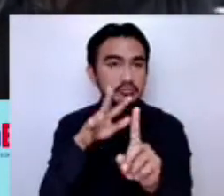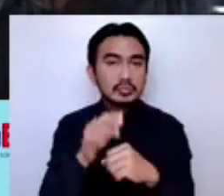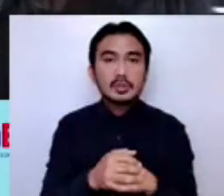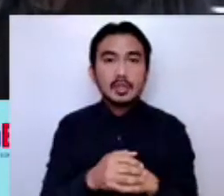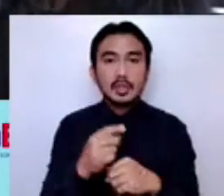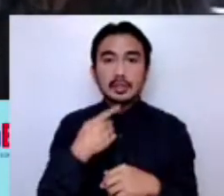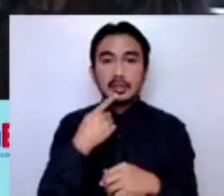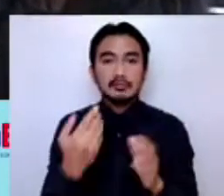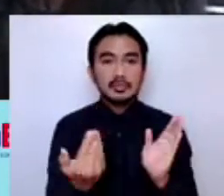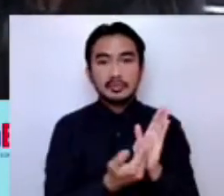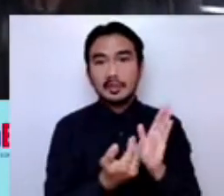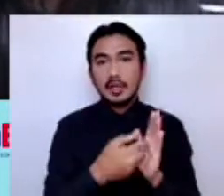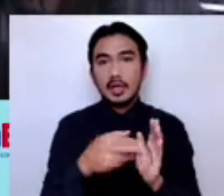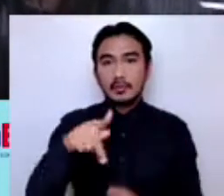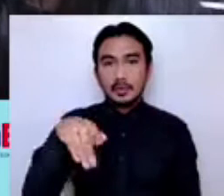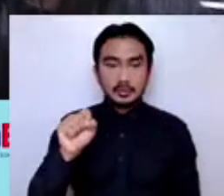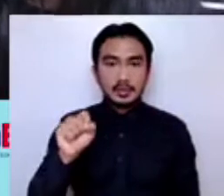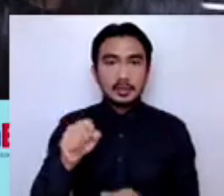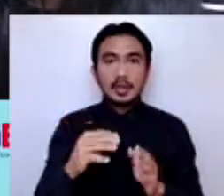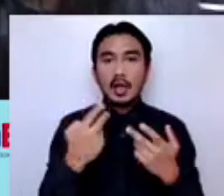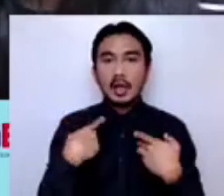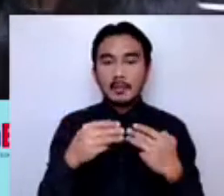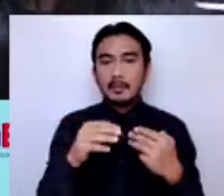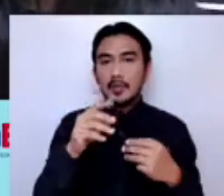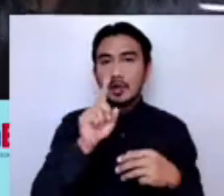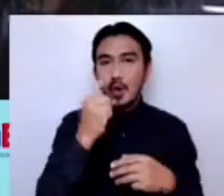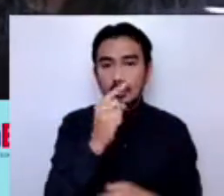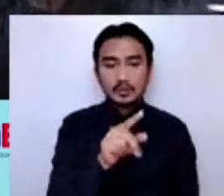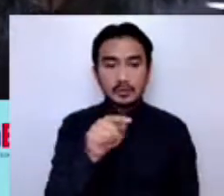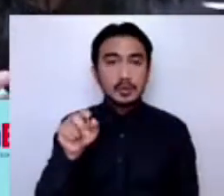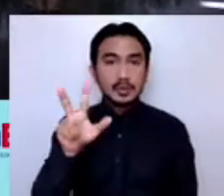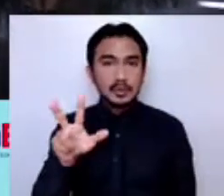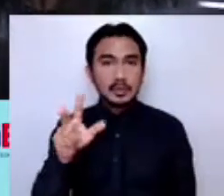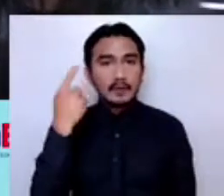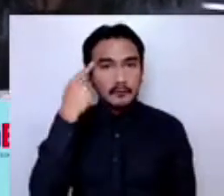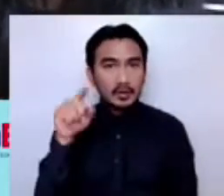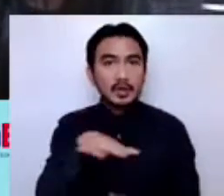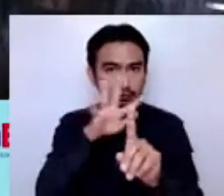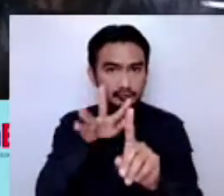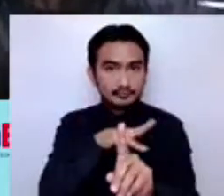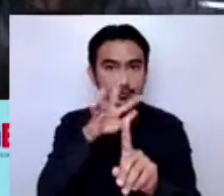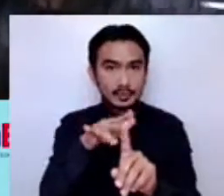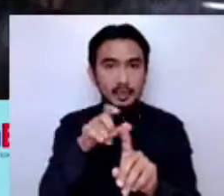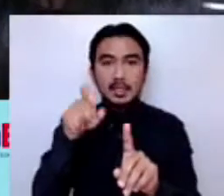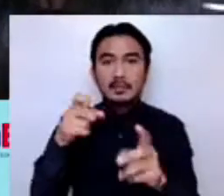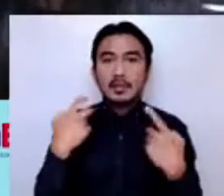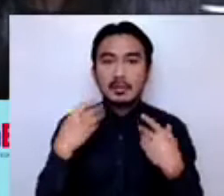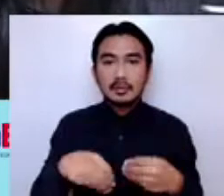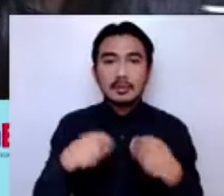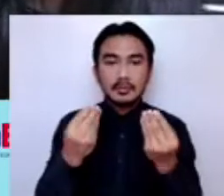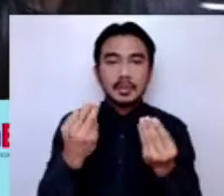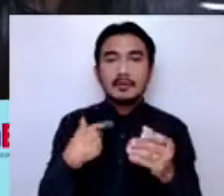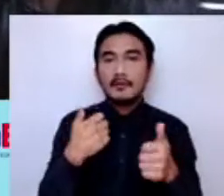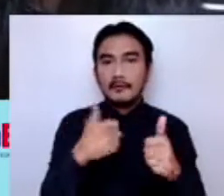manual, it is recommended that 2 to 3 observers sit for an observation, provided that usual protocols on physical